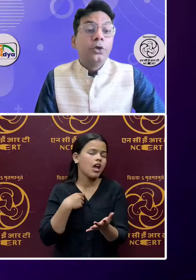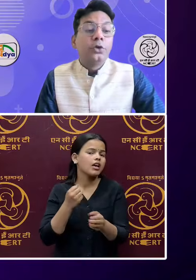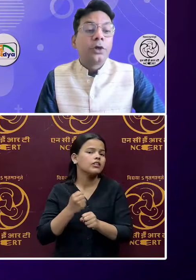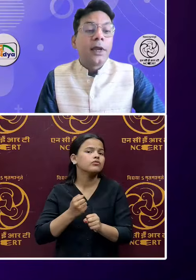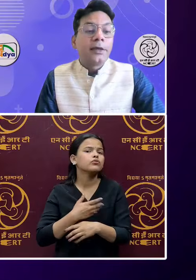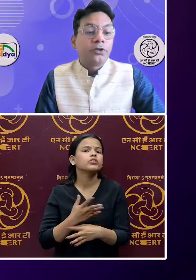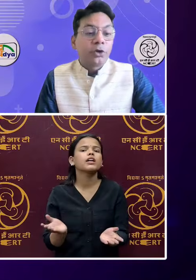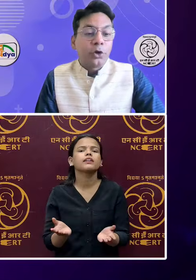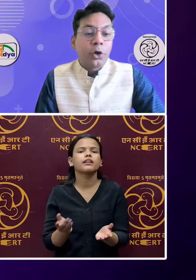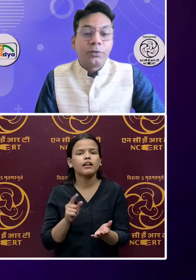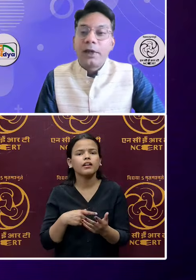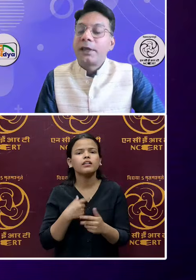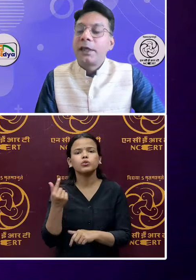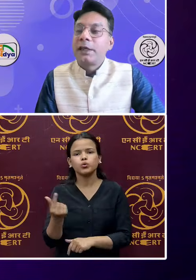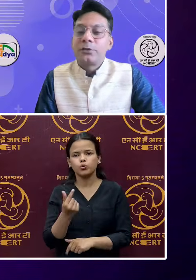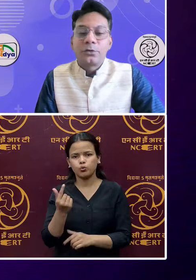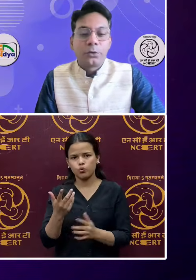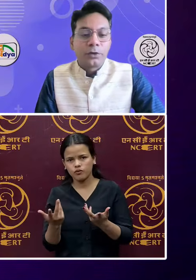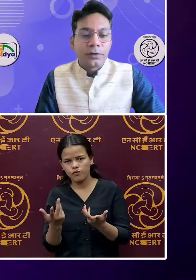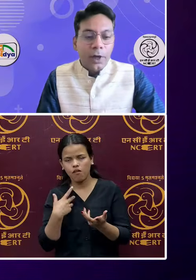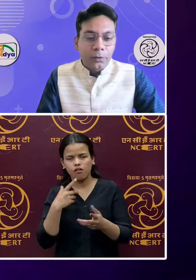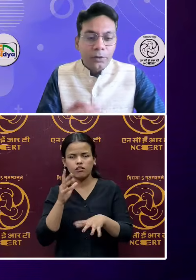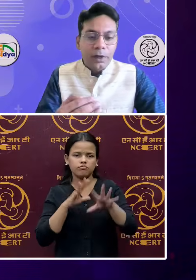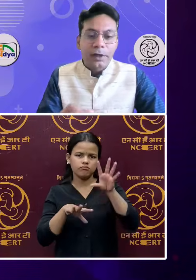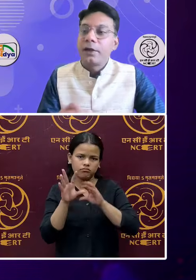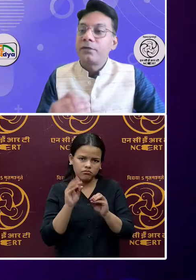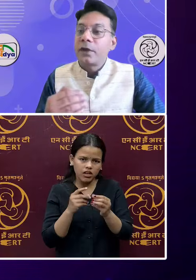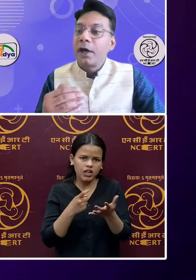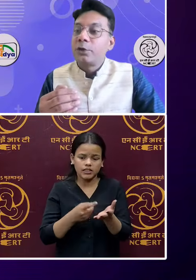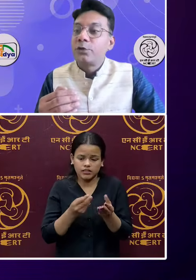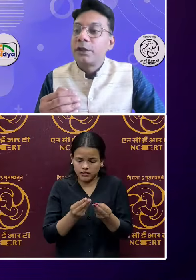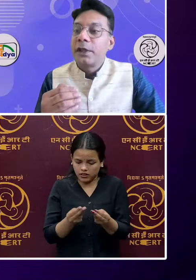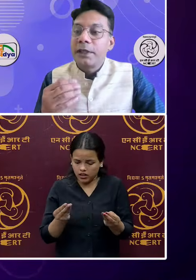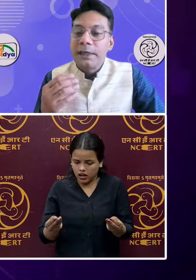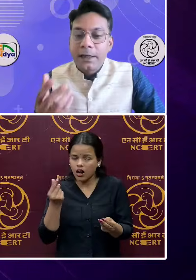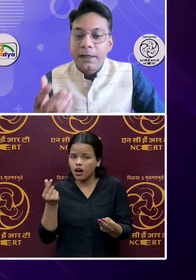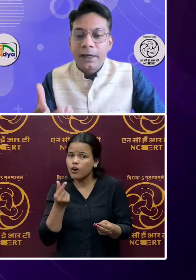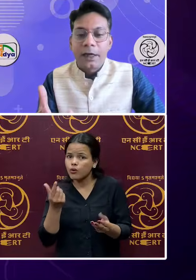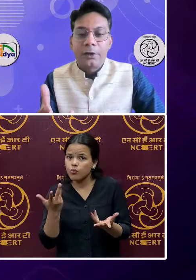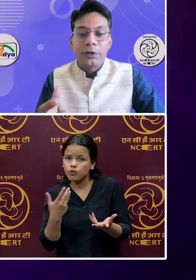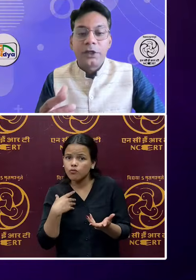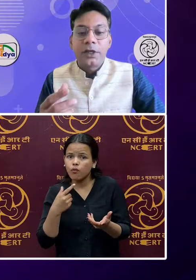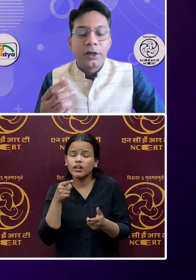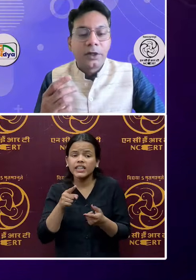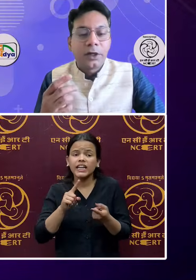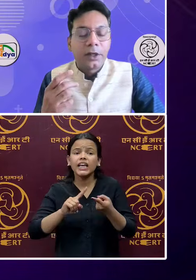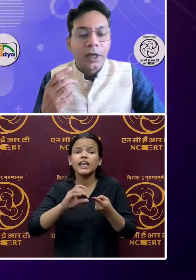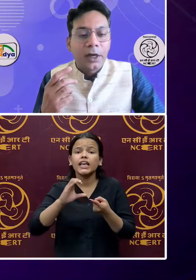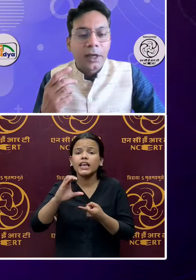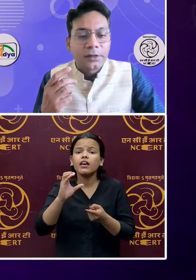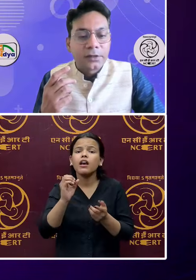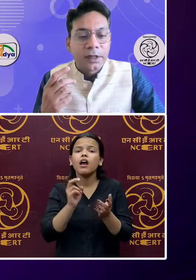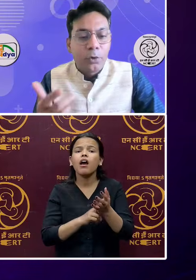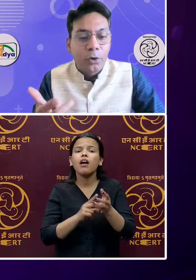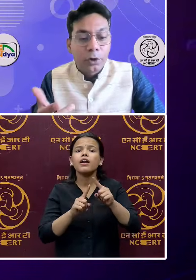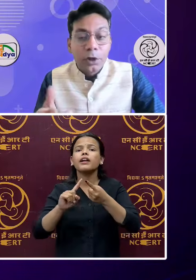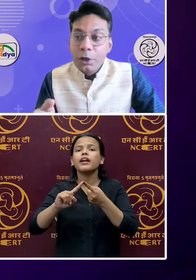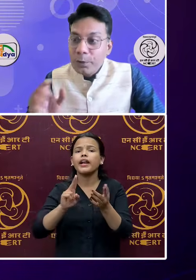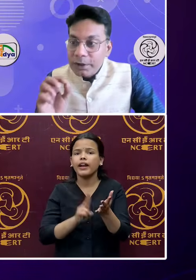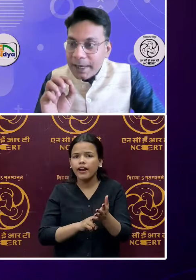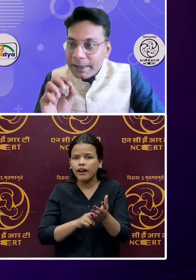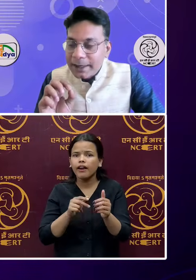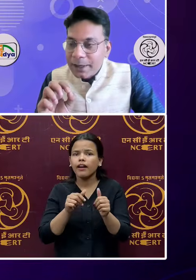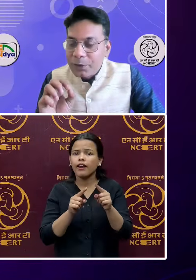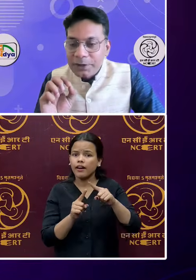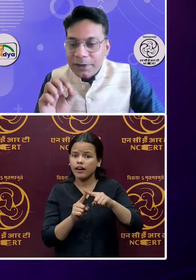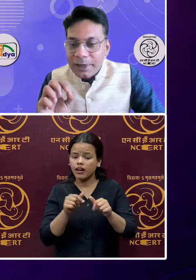generated. Utilization of the learning resources, how the learners are using the e-content, which e-content they are accessing more,